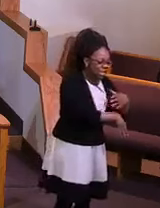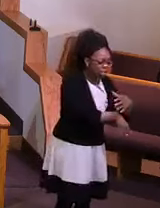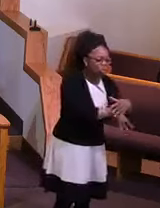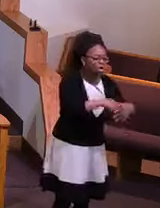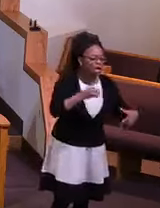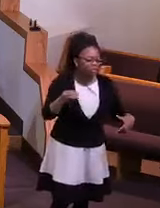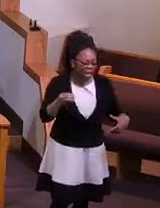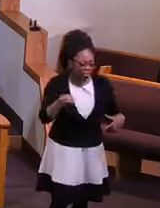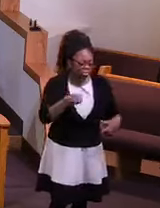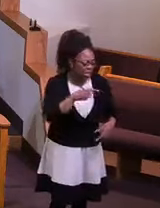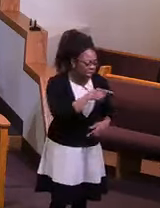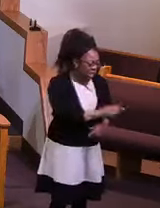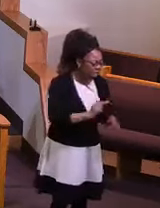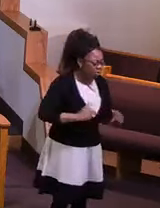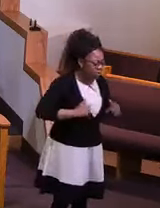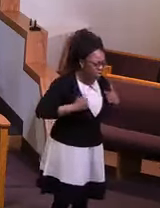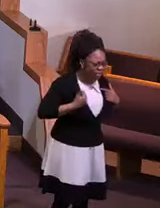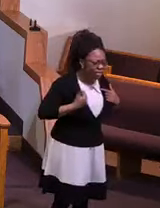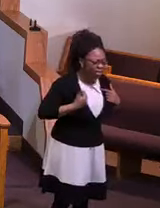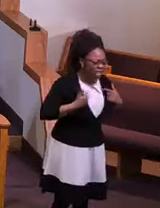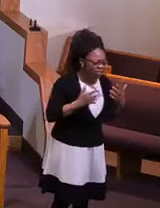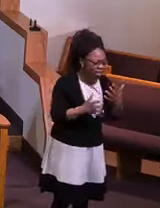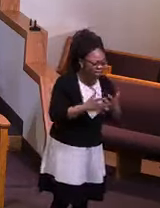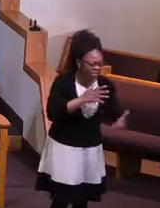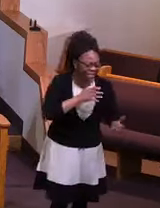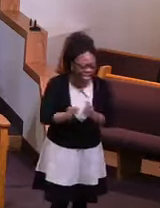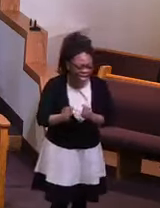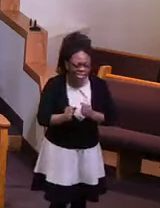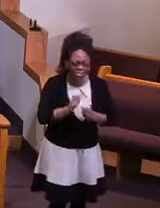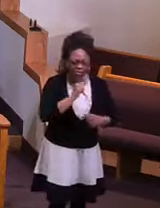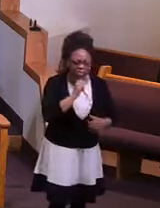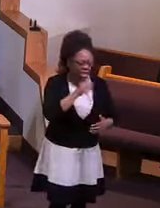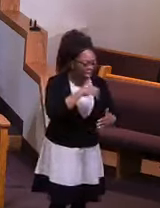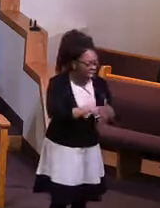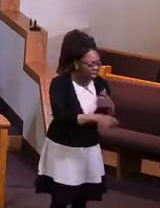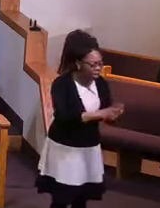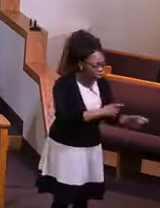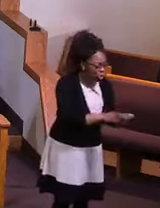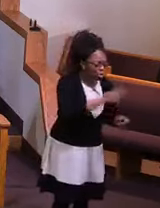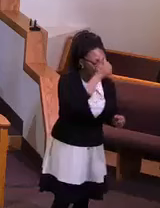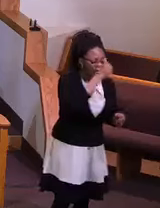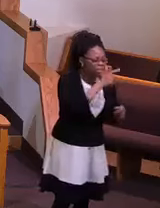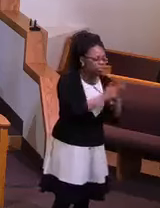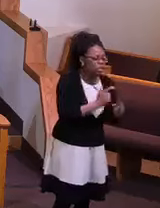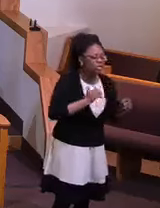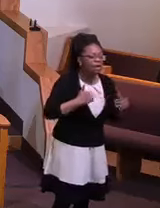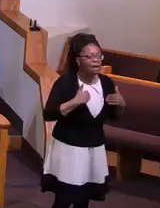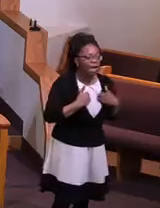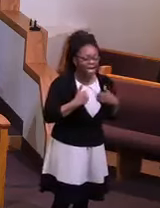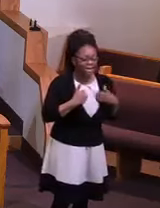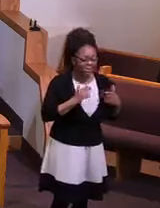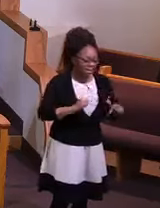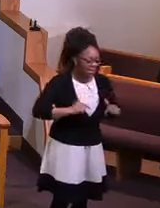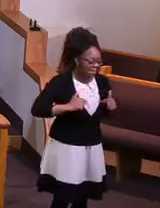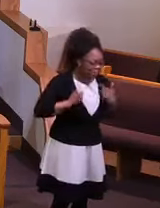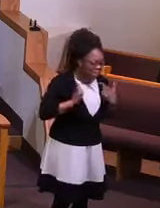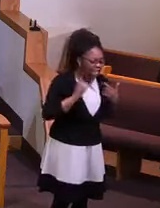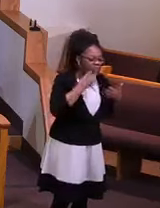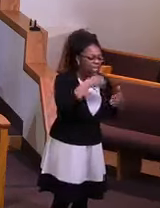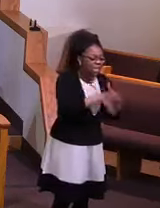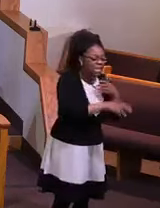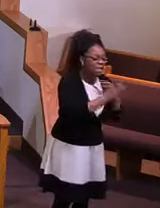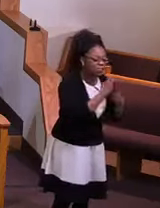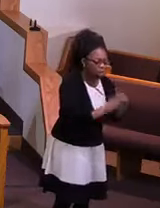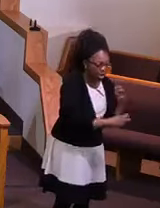living a lifestyle of chaos and was completely out of control. This brother has a live-in problem.